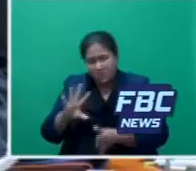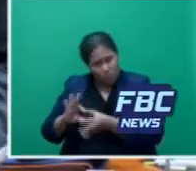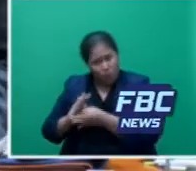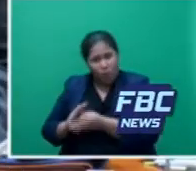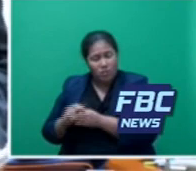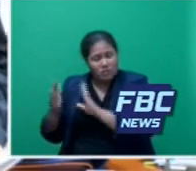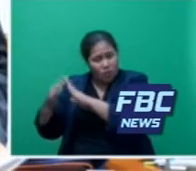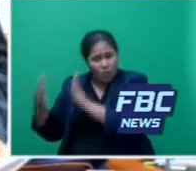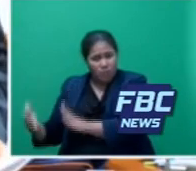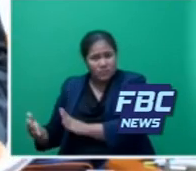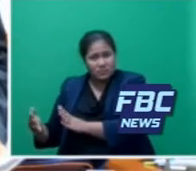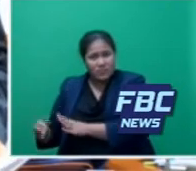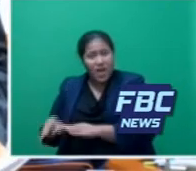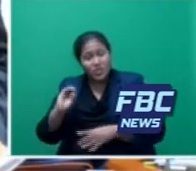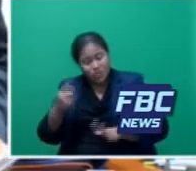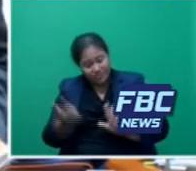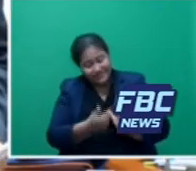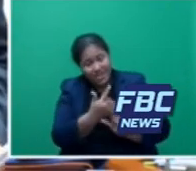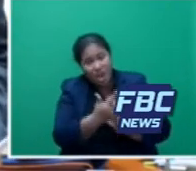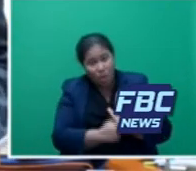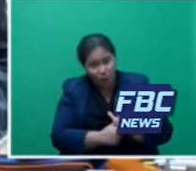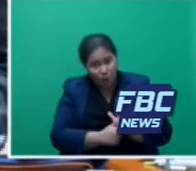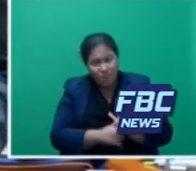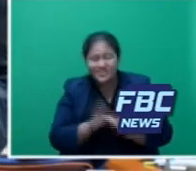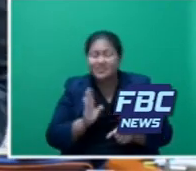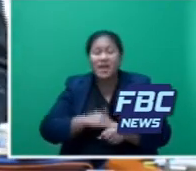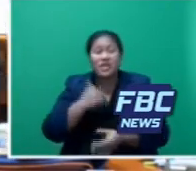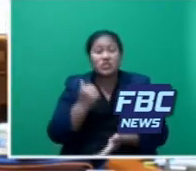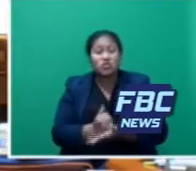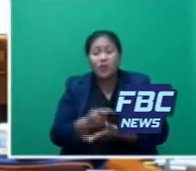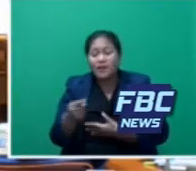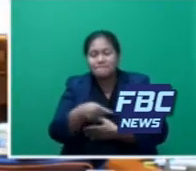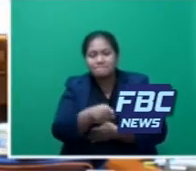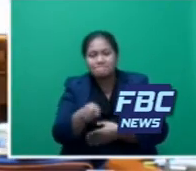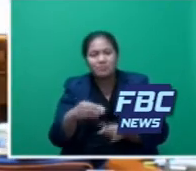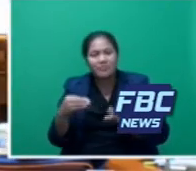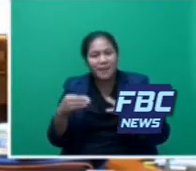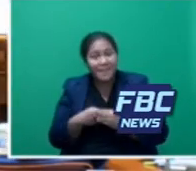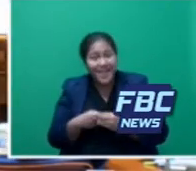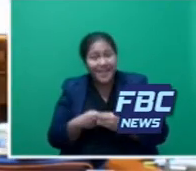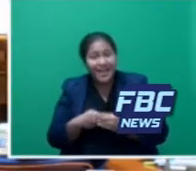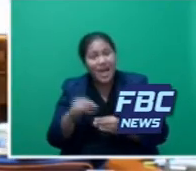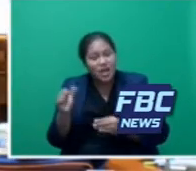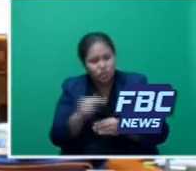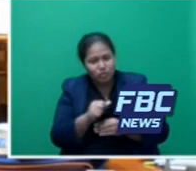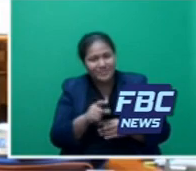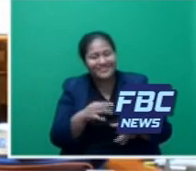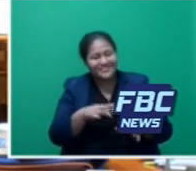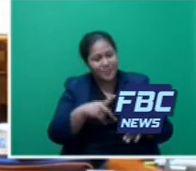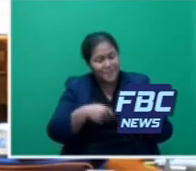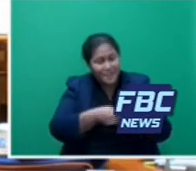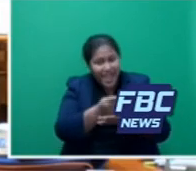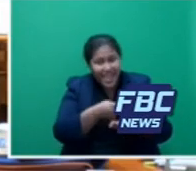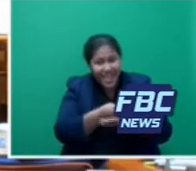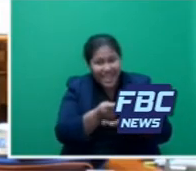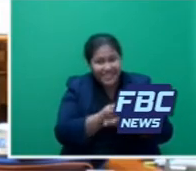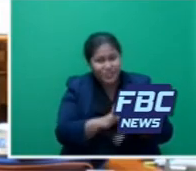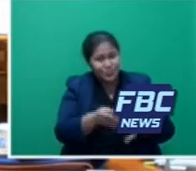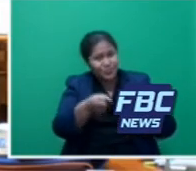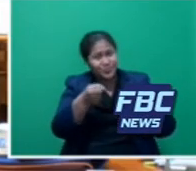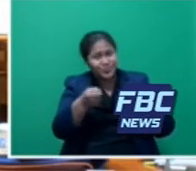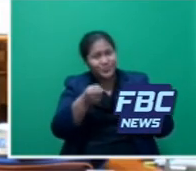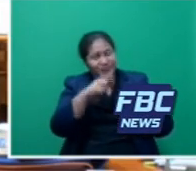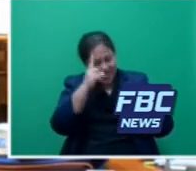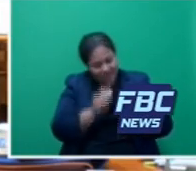sir, is firstly ensures that the banks will continue with this holiday or this arrangement till 31st of